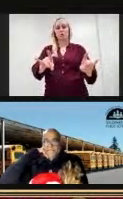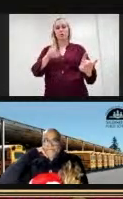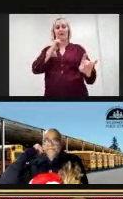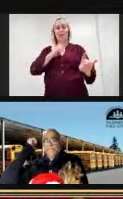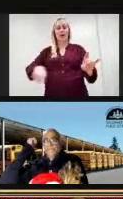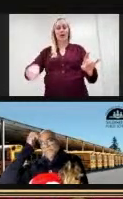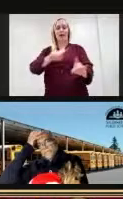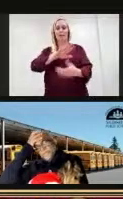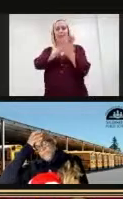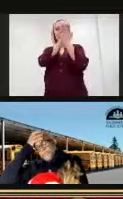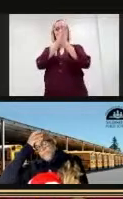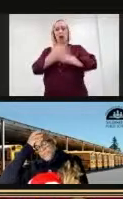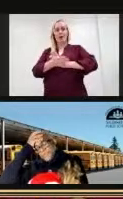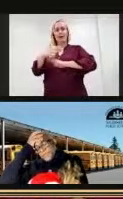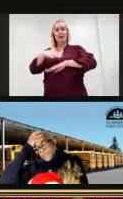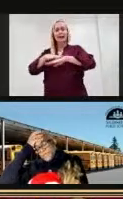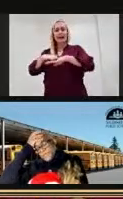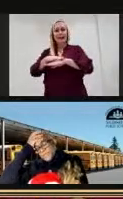our native speakers?